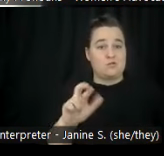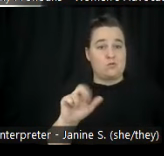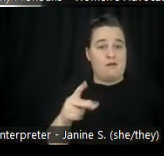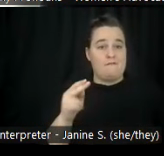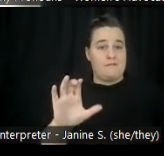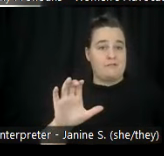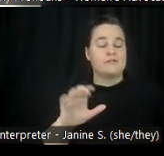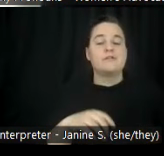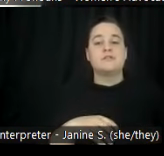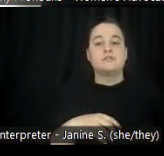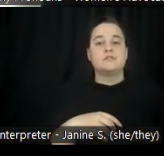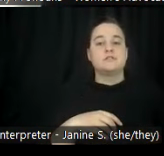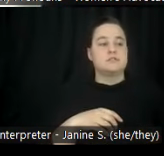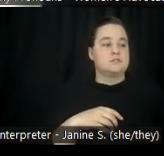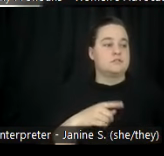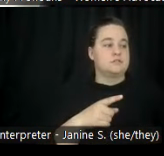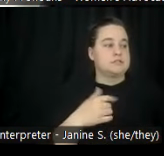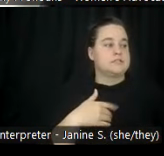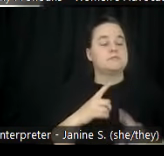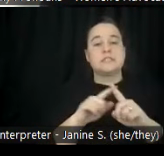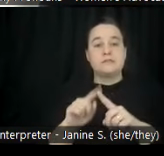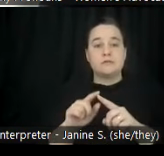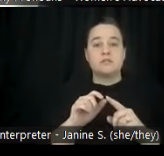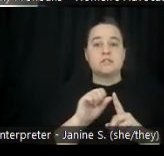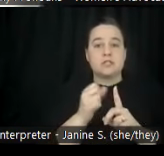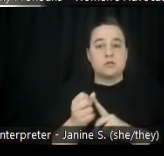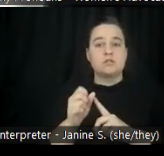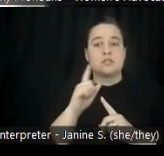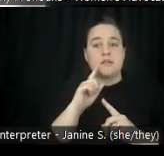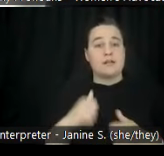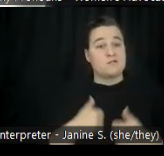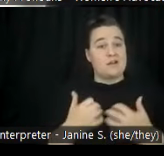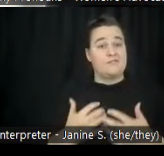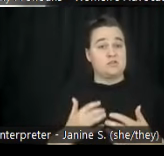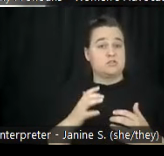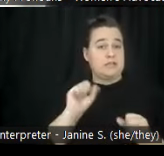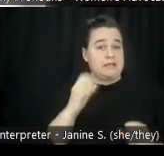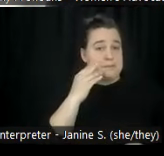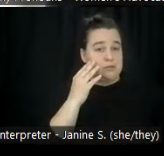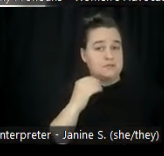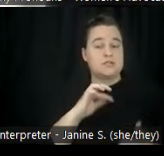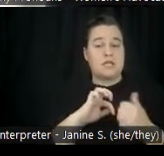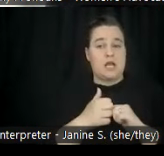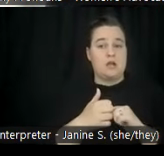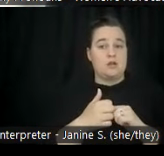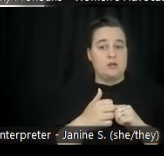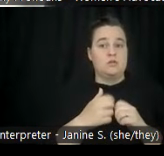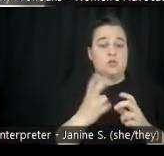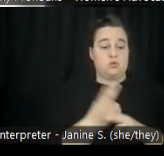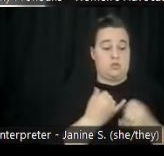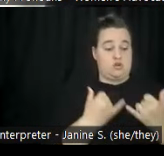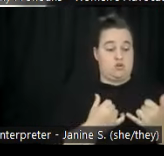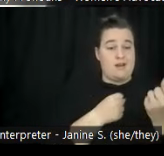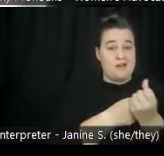outlines particular situations that LGBTQIA2+ survivors can find themselves in, and how utilizing existing